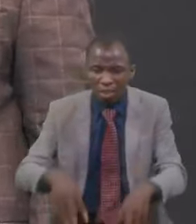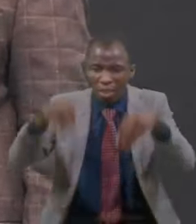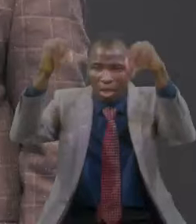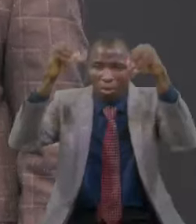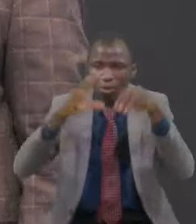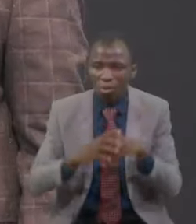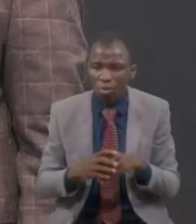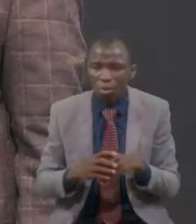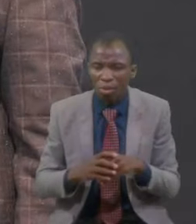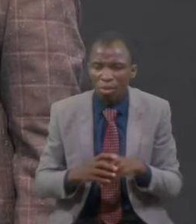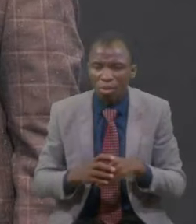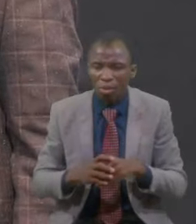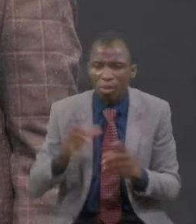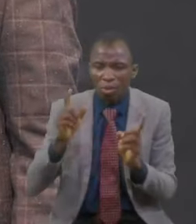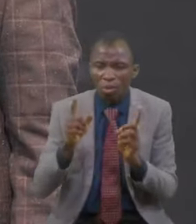going to glory.